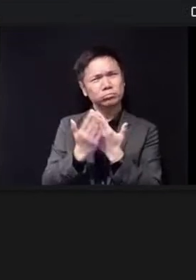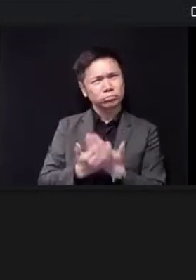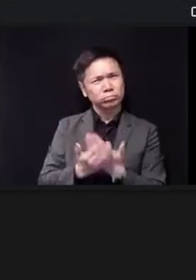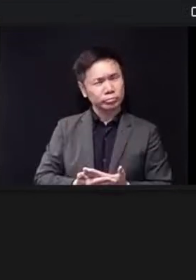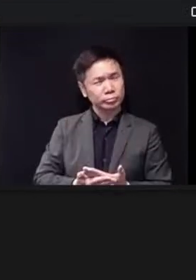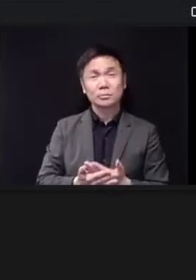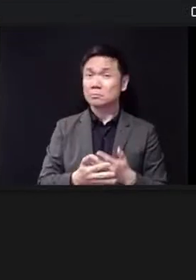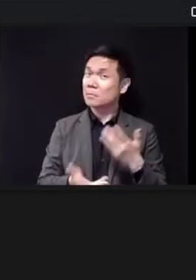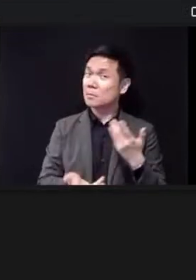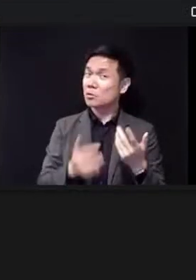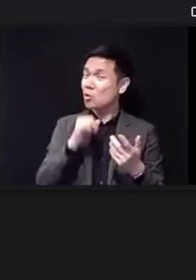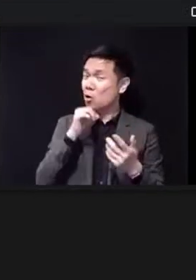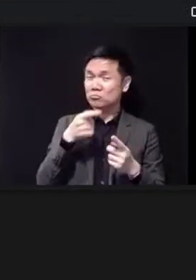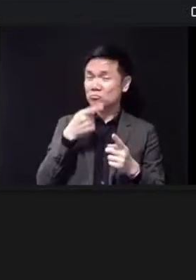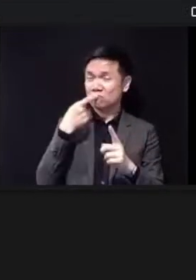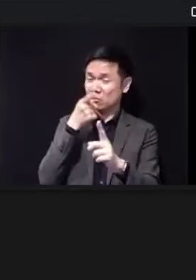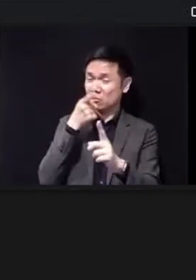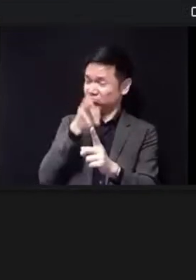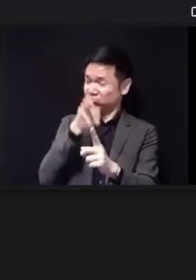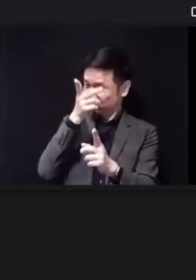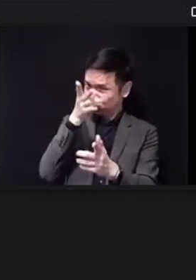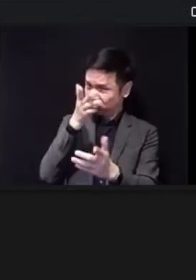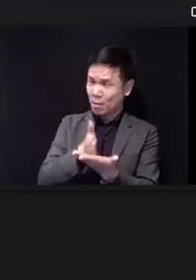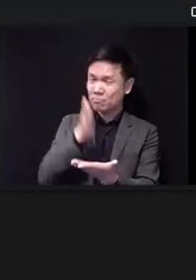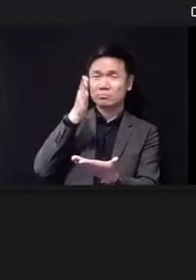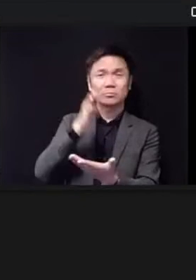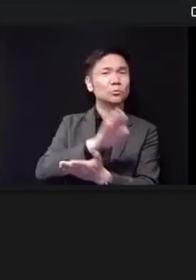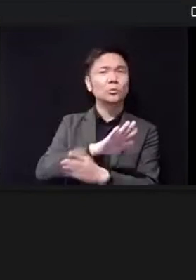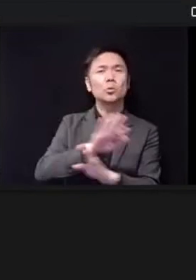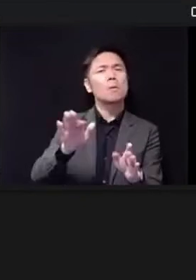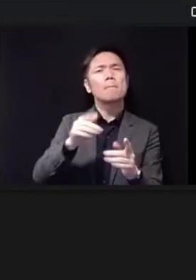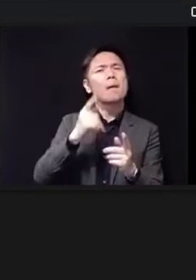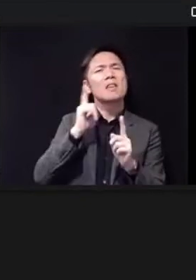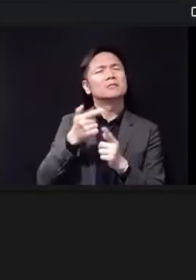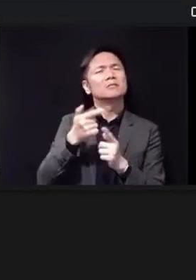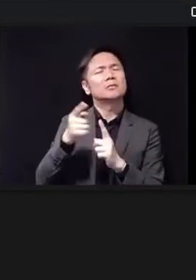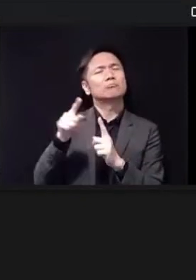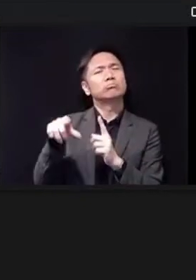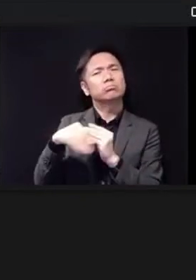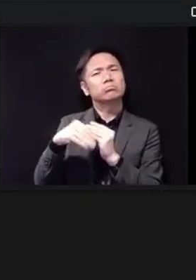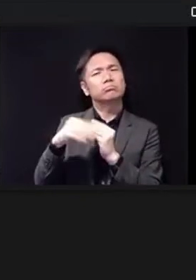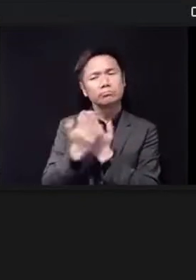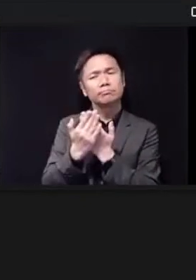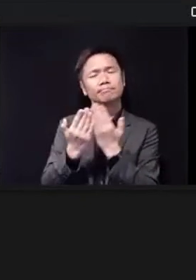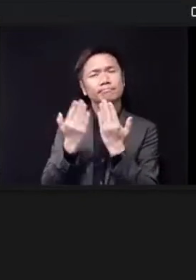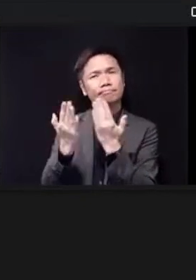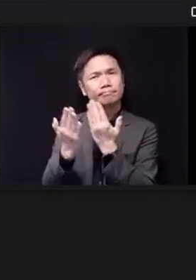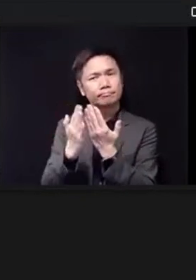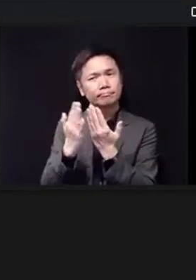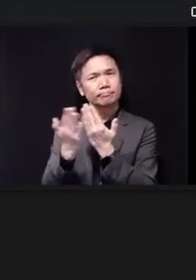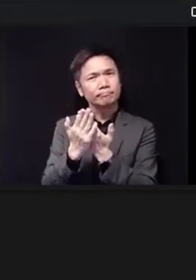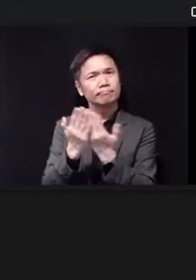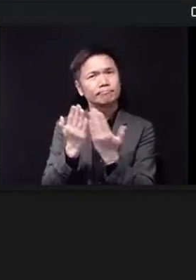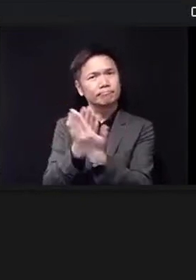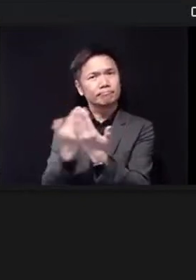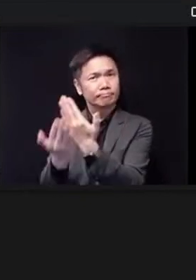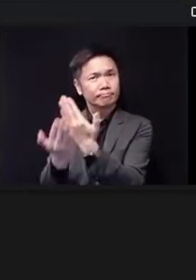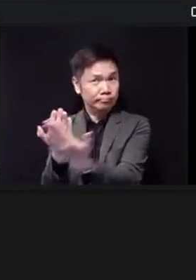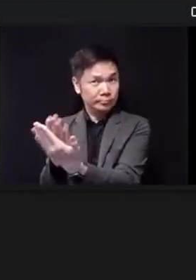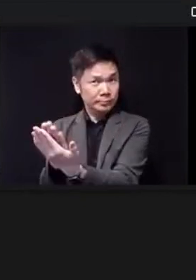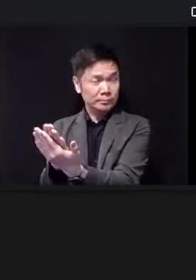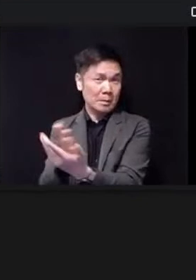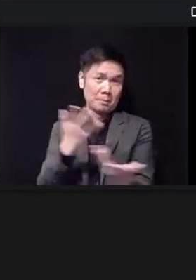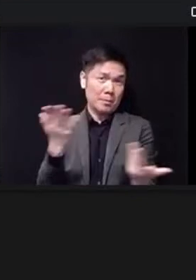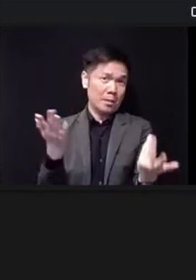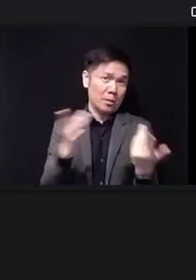outcome or a report. And again, having that any relevant documents, or perhaps another way is a report and any